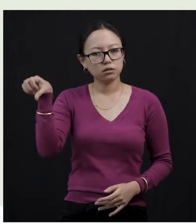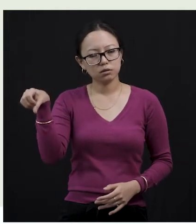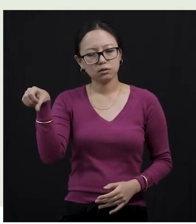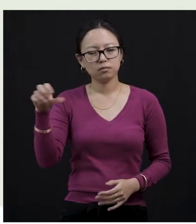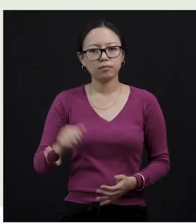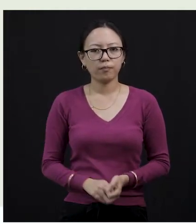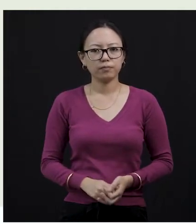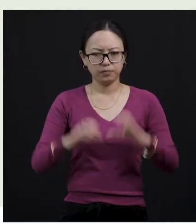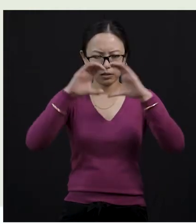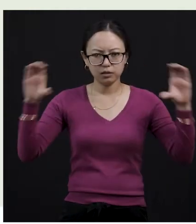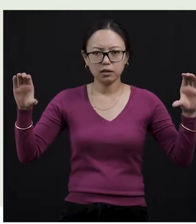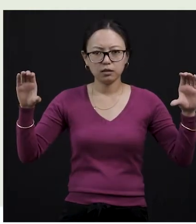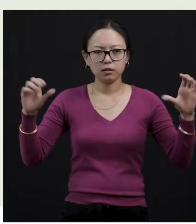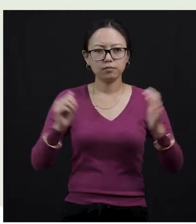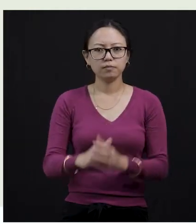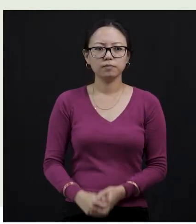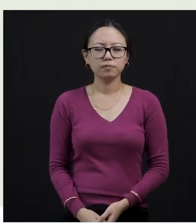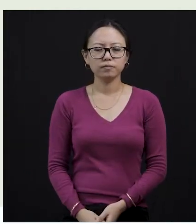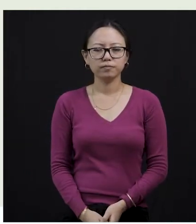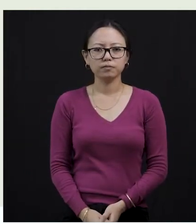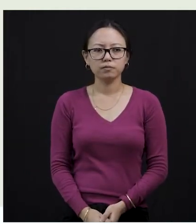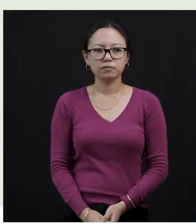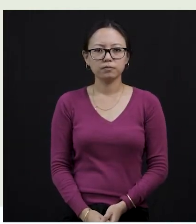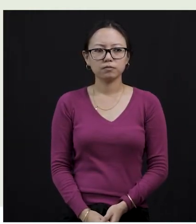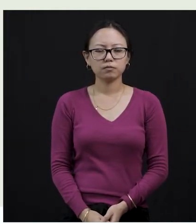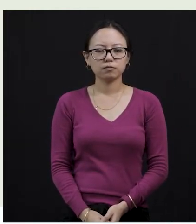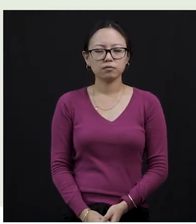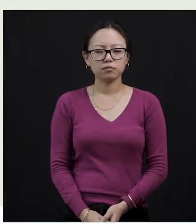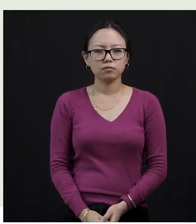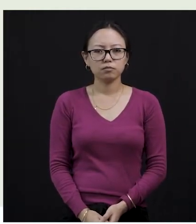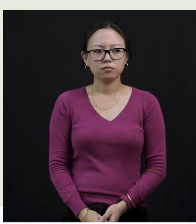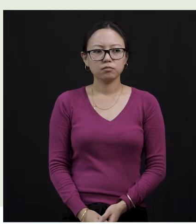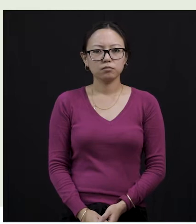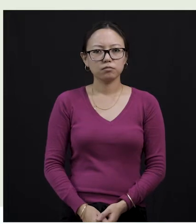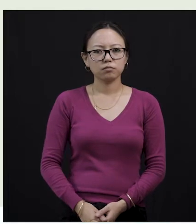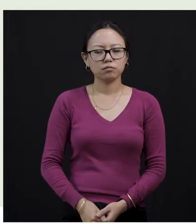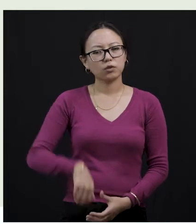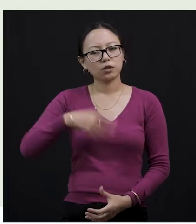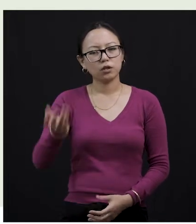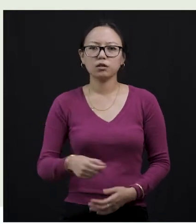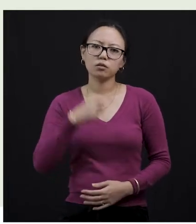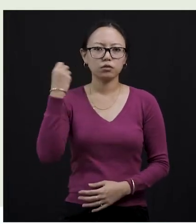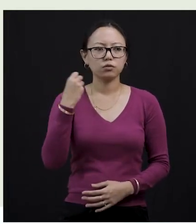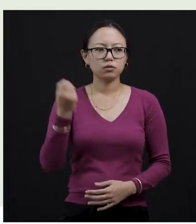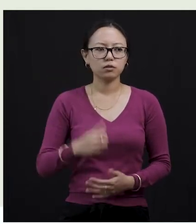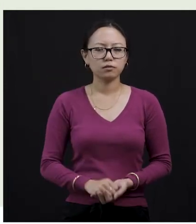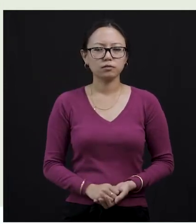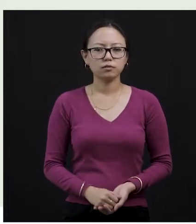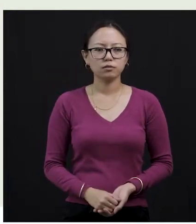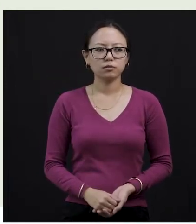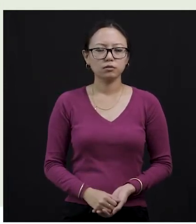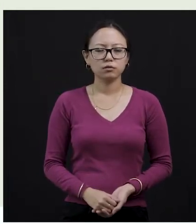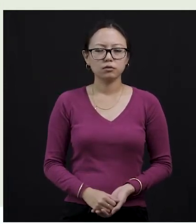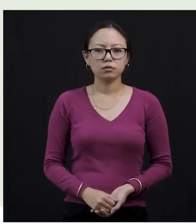469. Am I clear with all of you? Okay, let's try another one. What do we have another